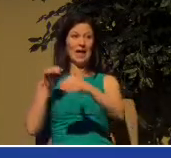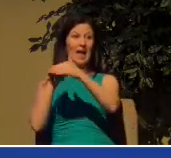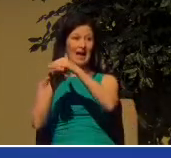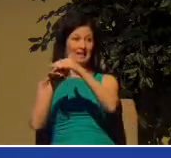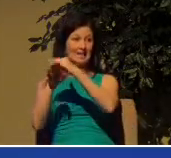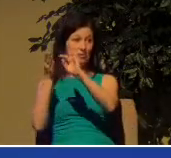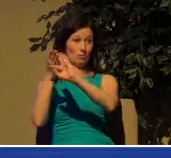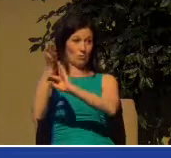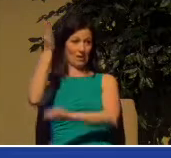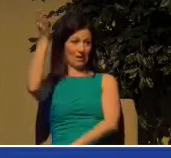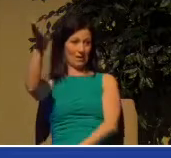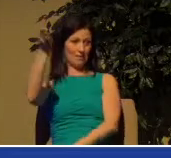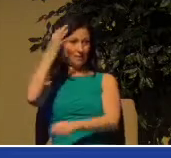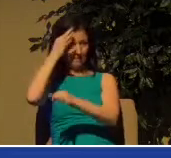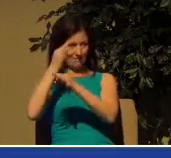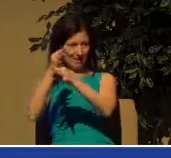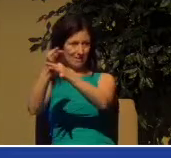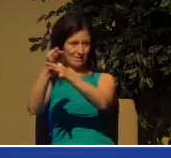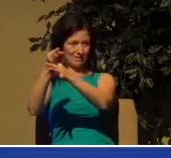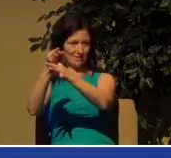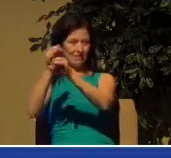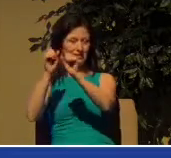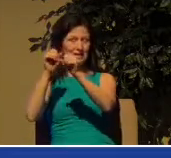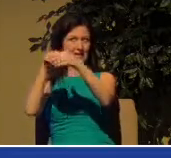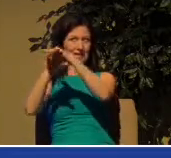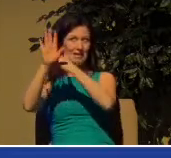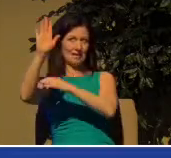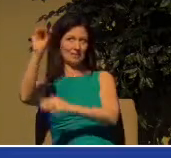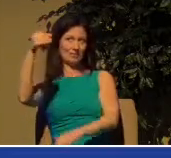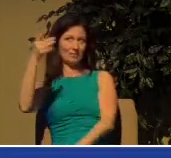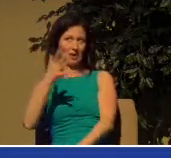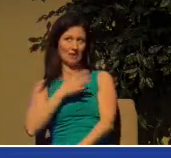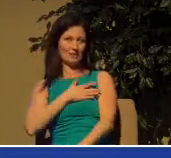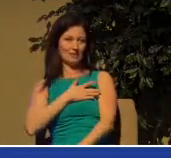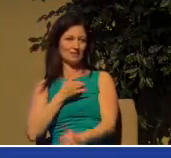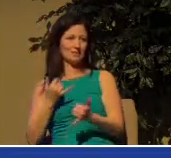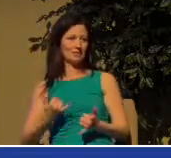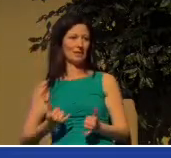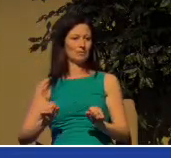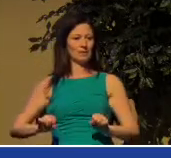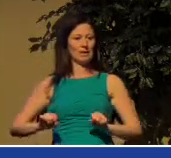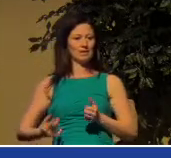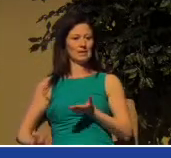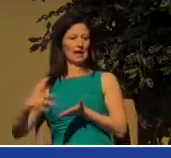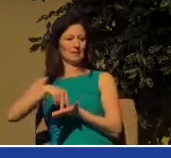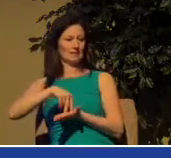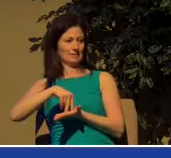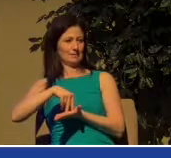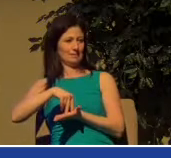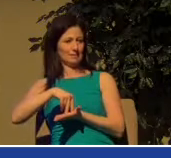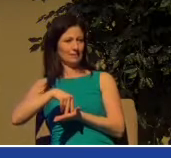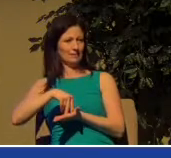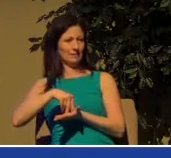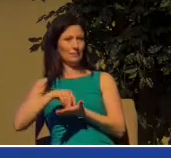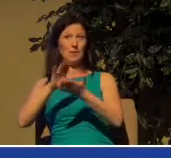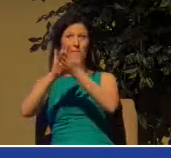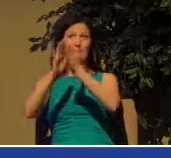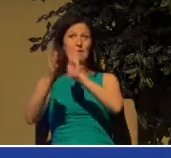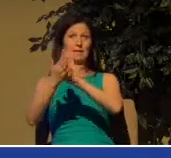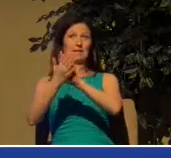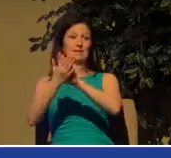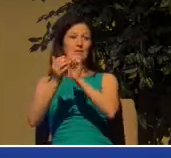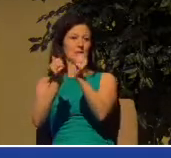by faith into this grace in which we now stand. To have peace with